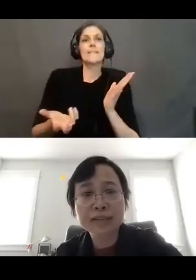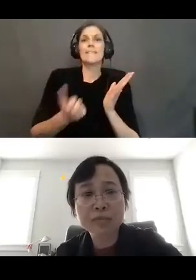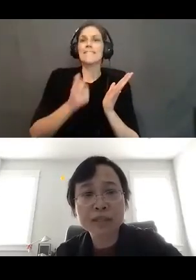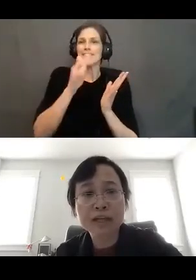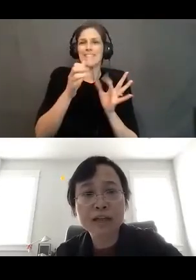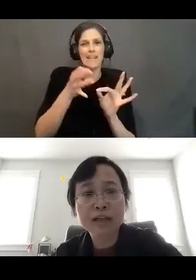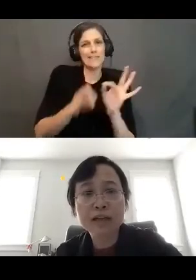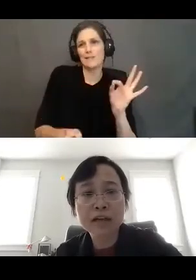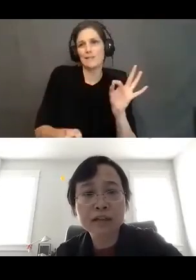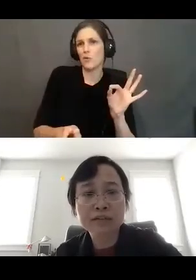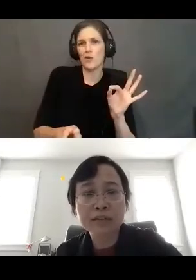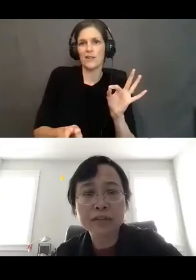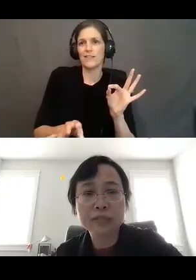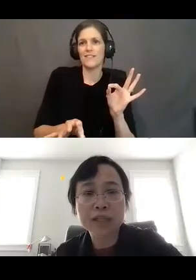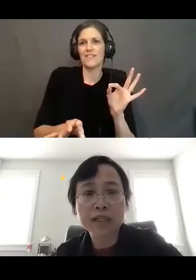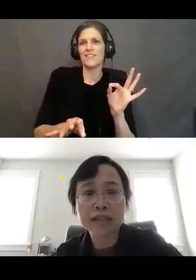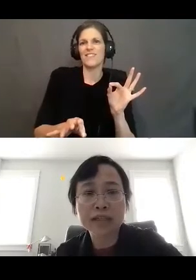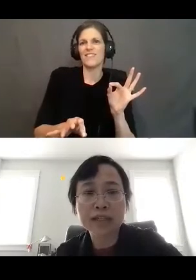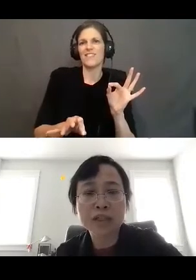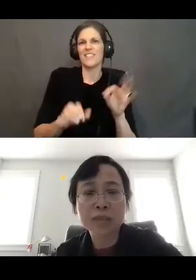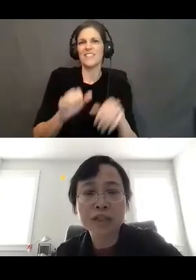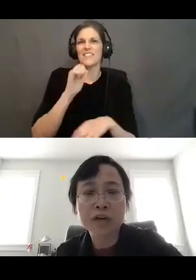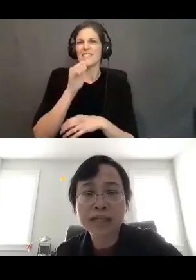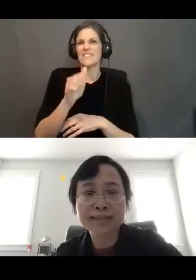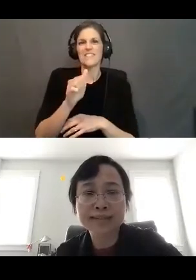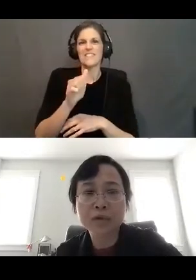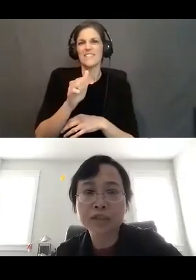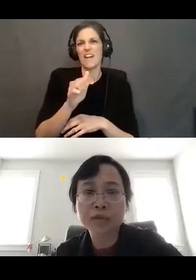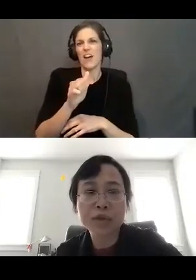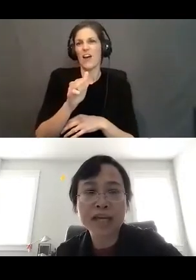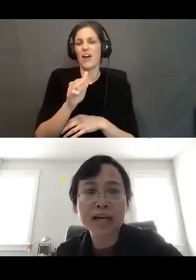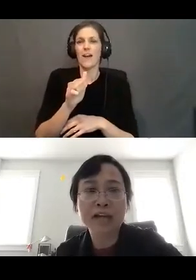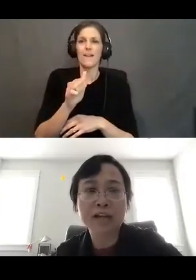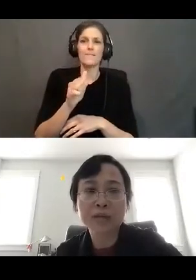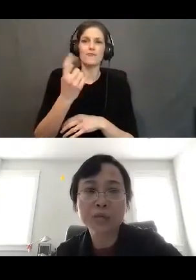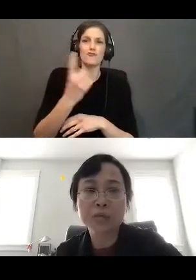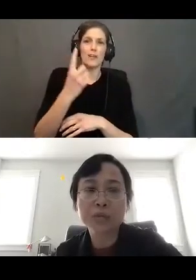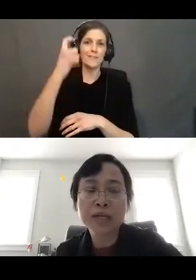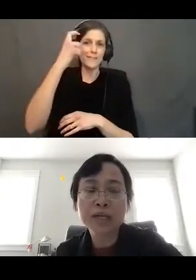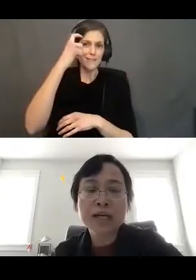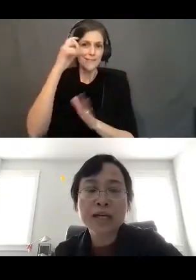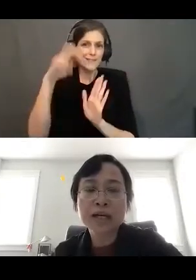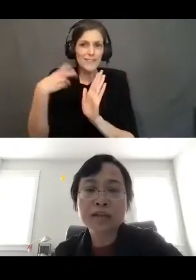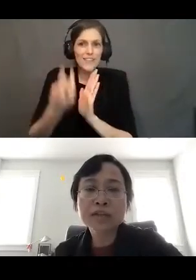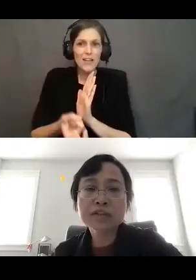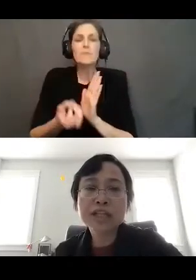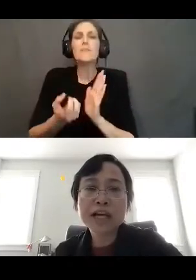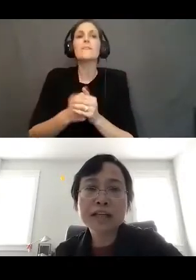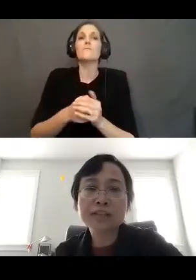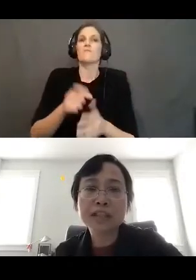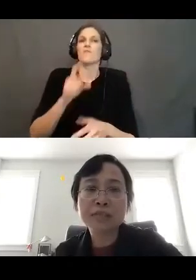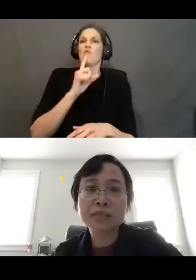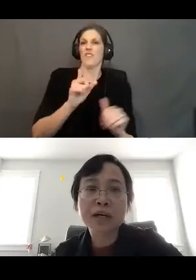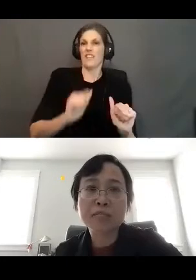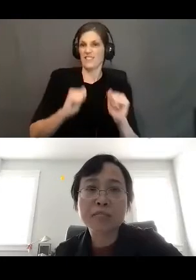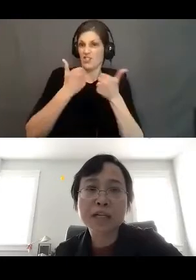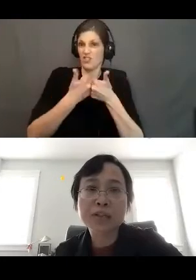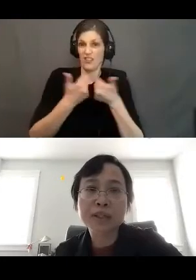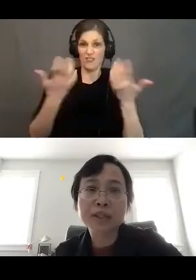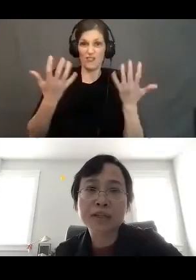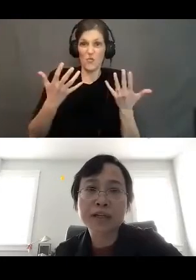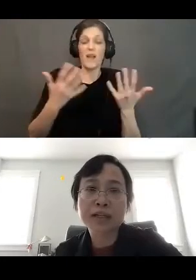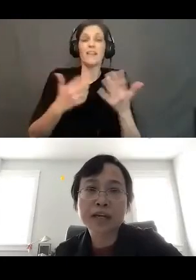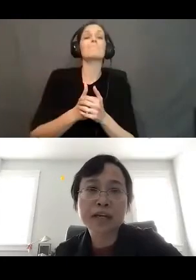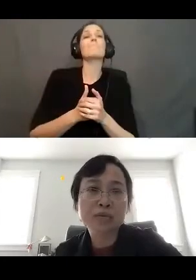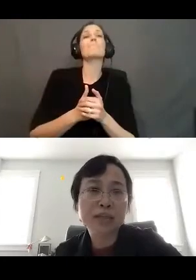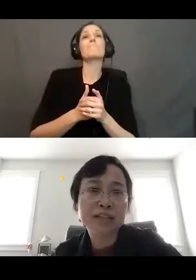as simply cognitive engagement, or as simple as what we have gone through. The real challenge in